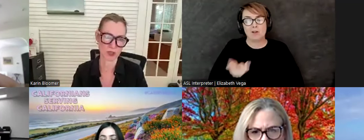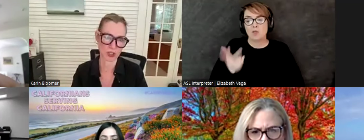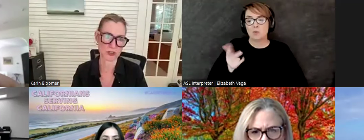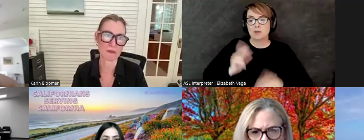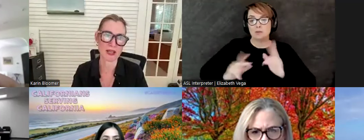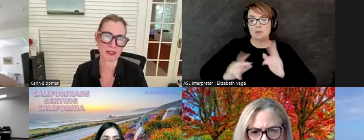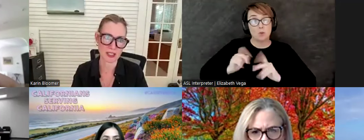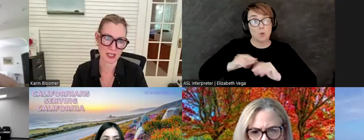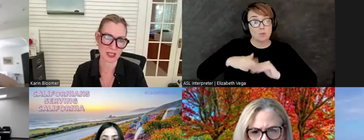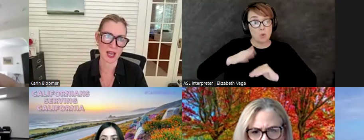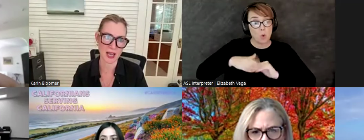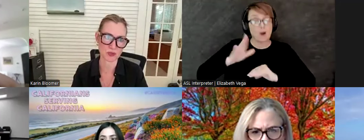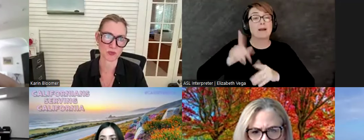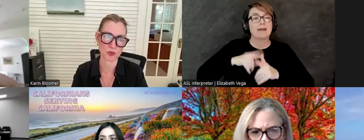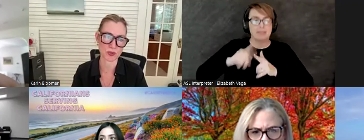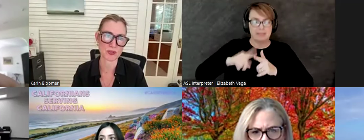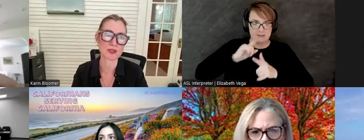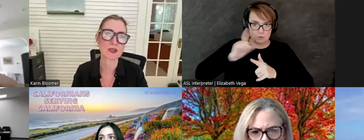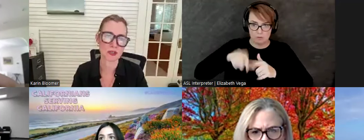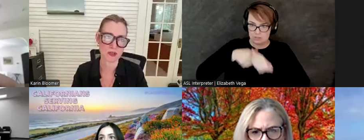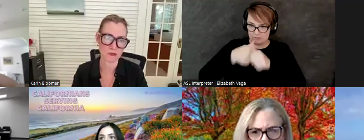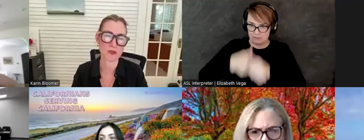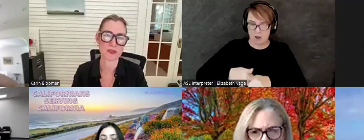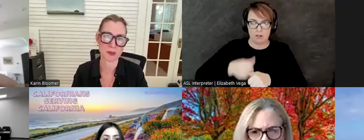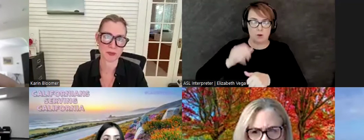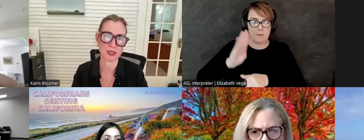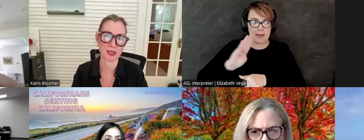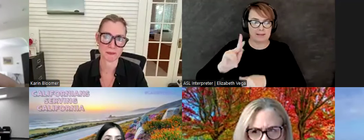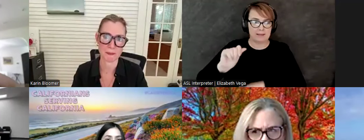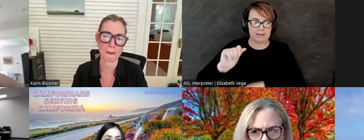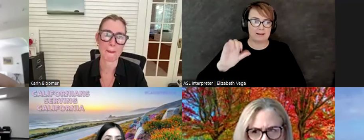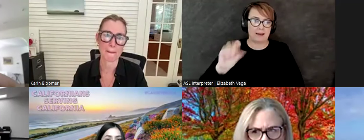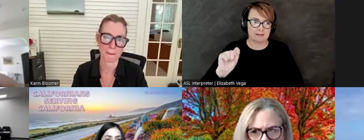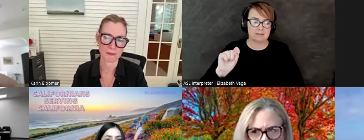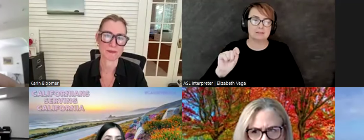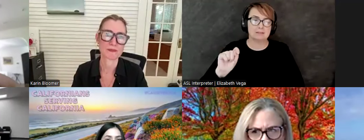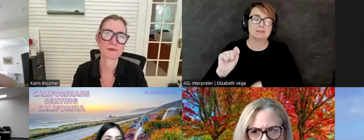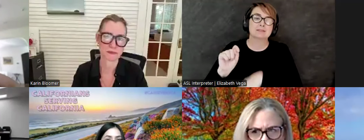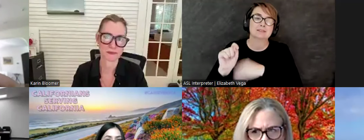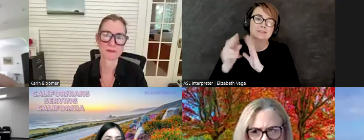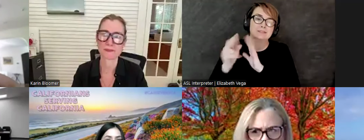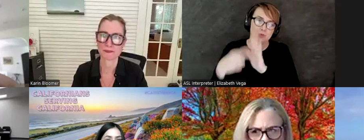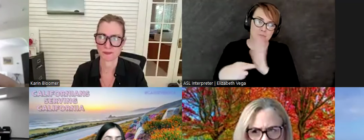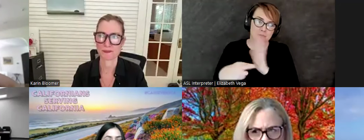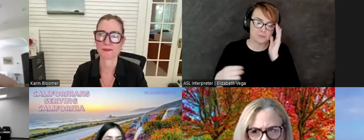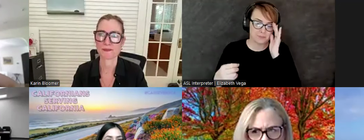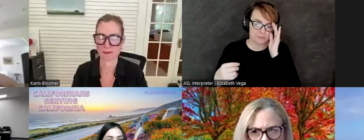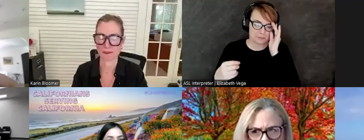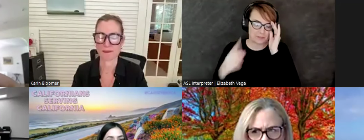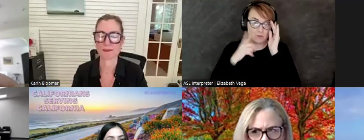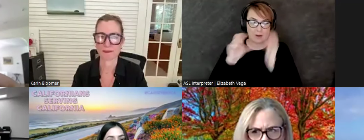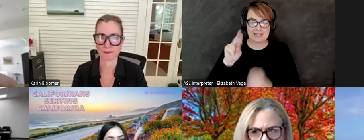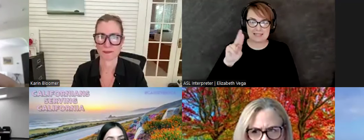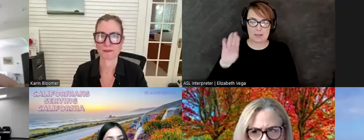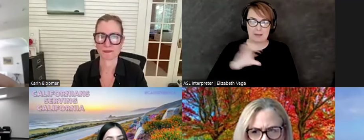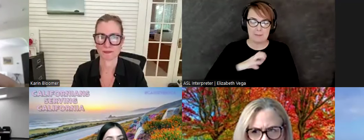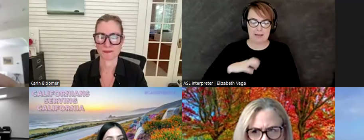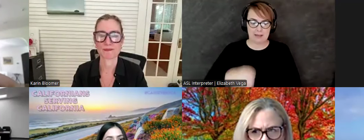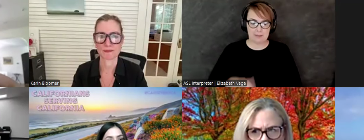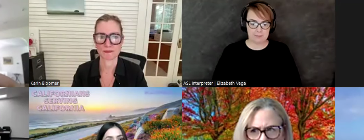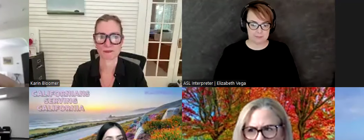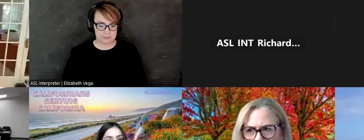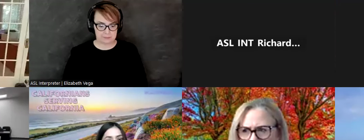that triggers the Bagley Keene Act rules for the subcommittee. Just to be clear, Karen, and because